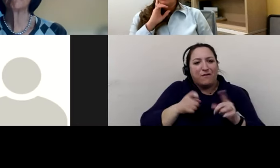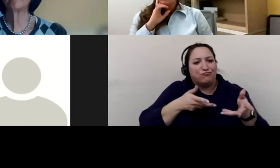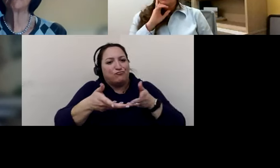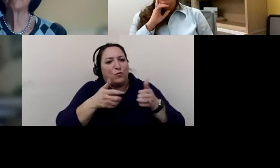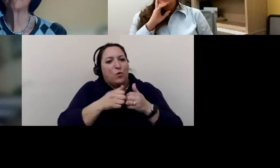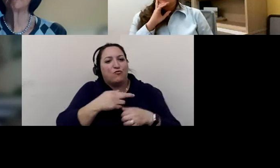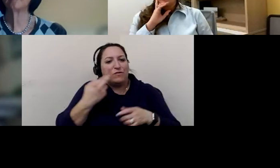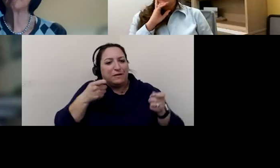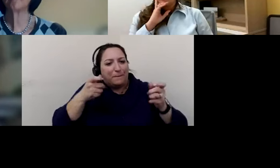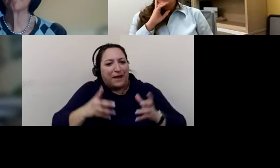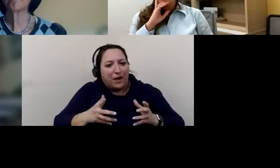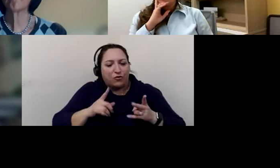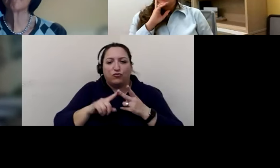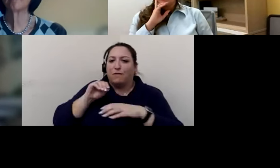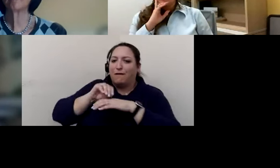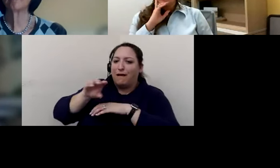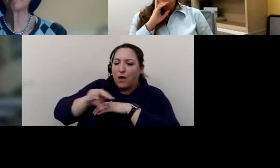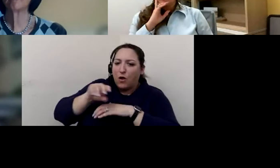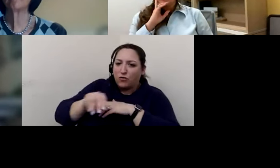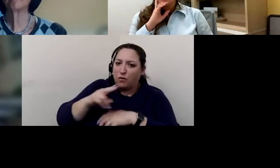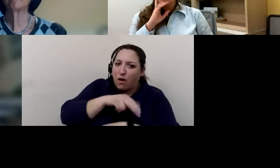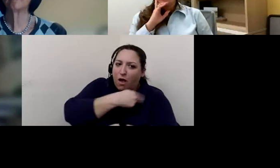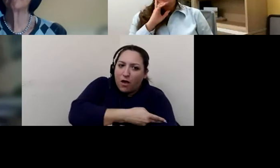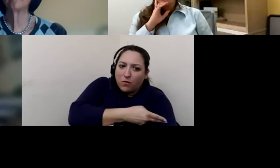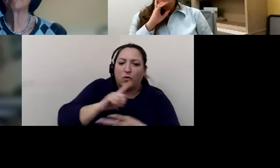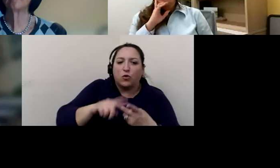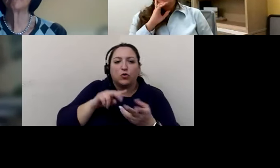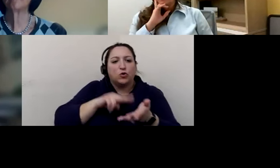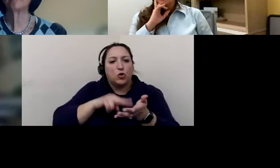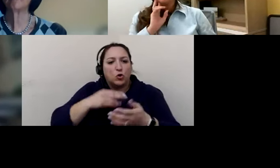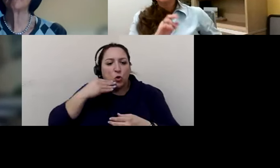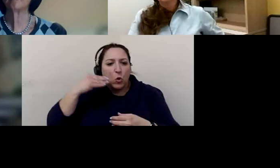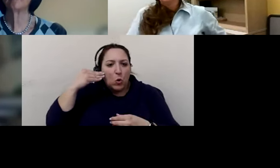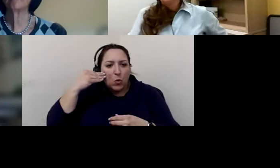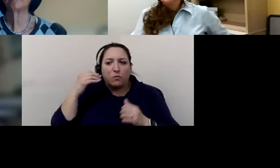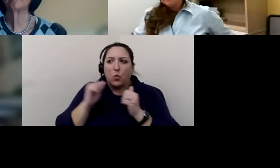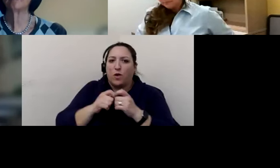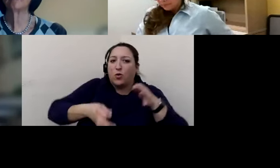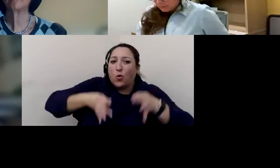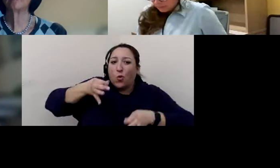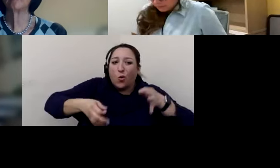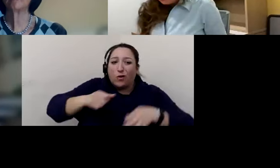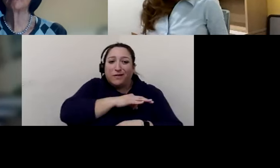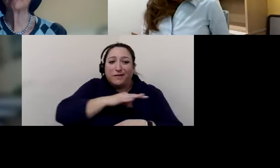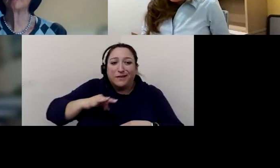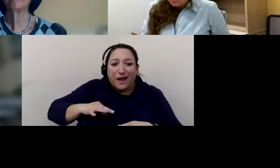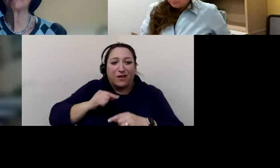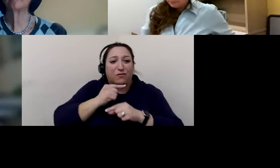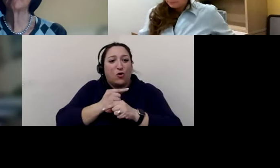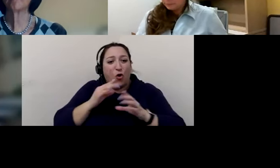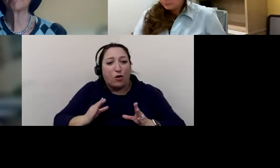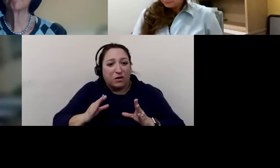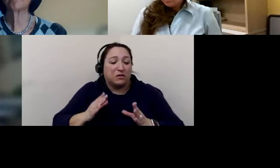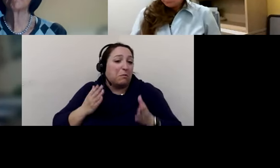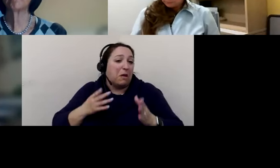risk managers and counsel at hospitals and nursing homes, with court staff, guardians ad litem who might